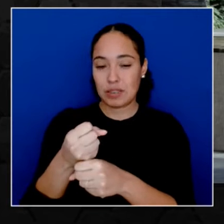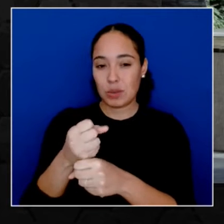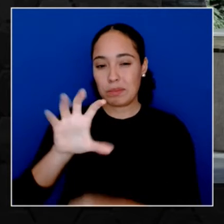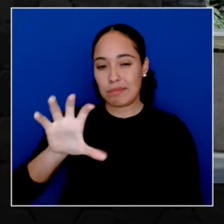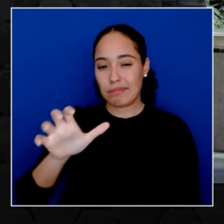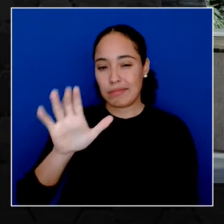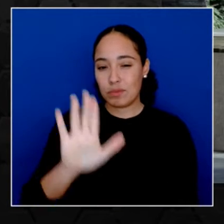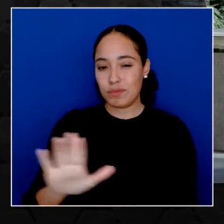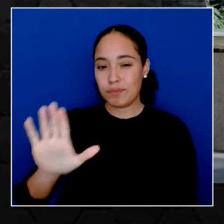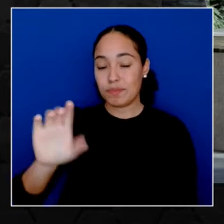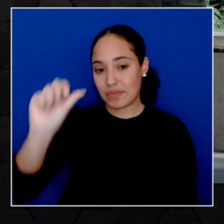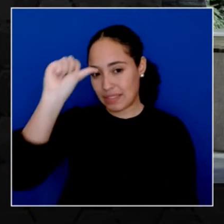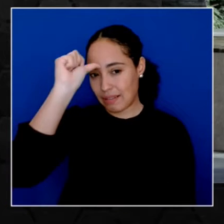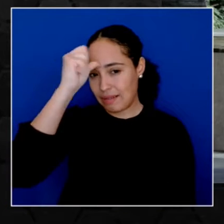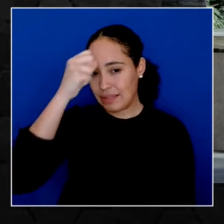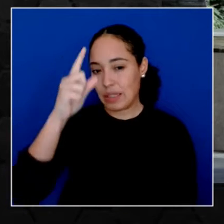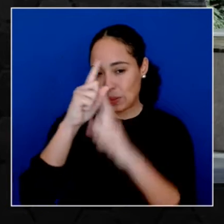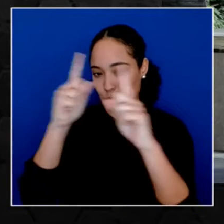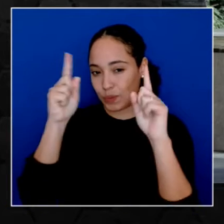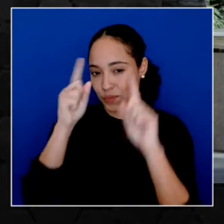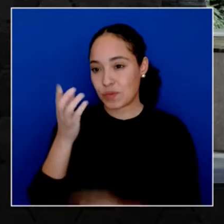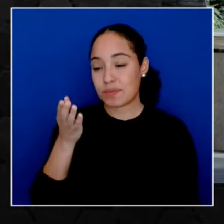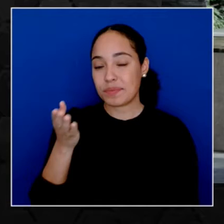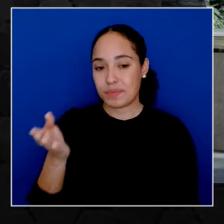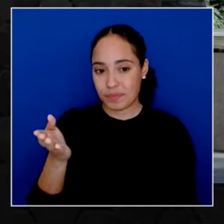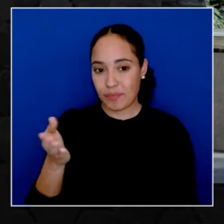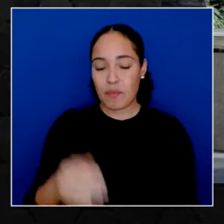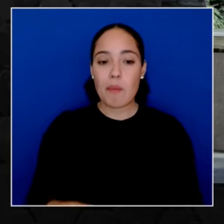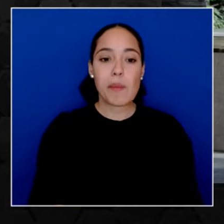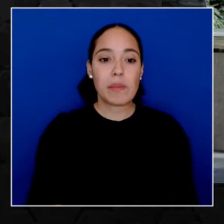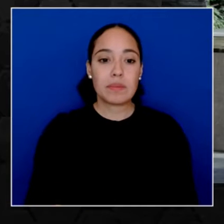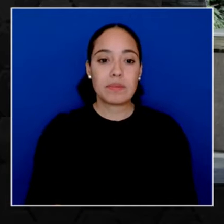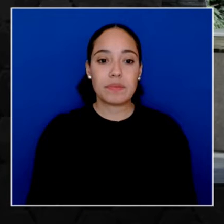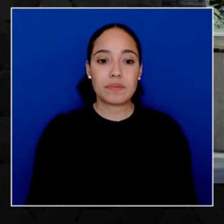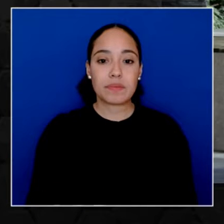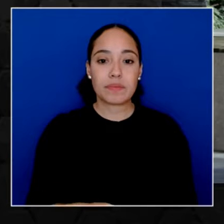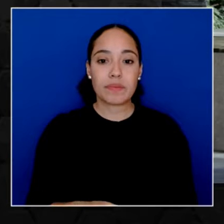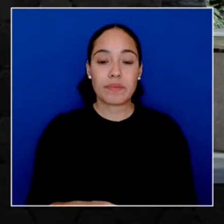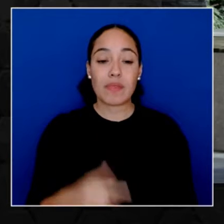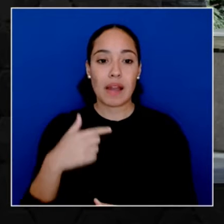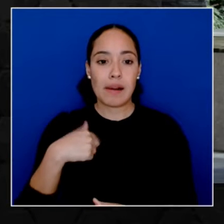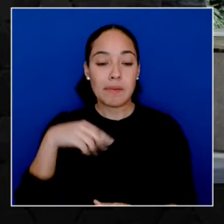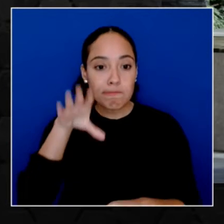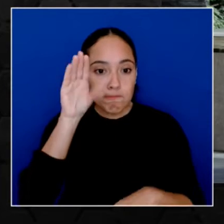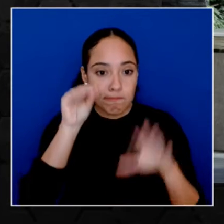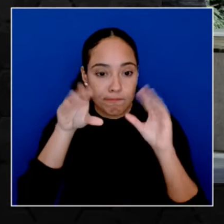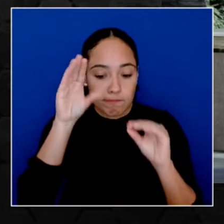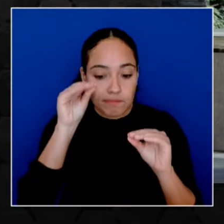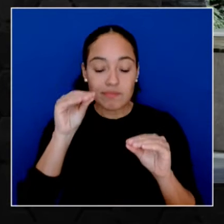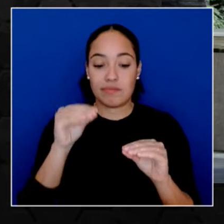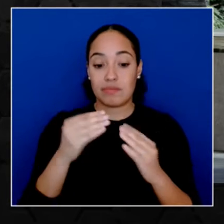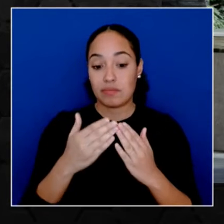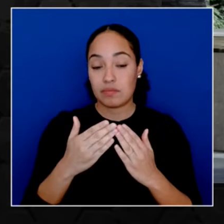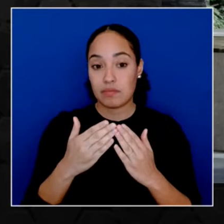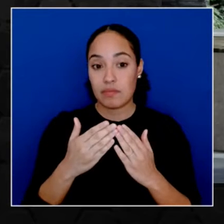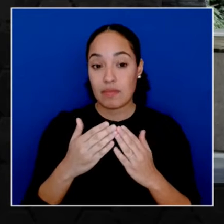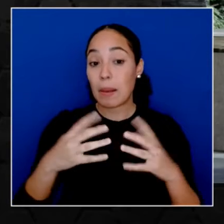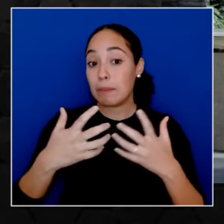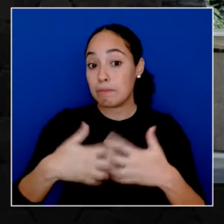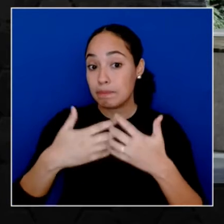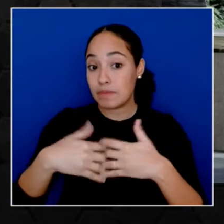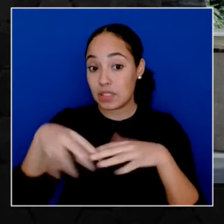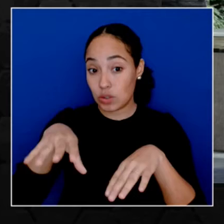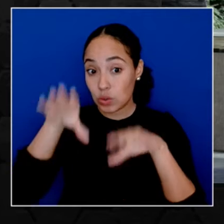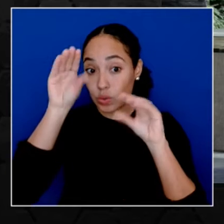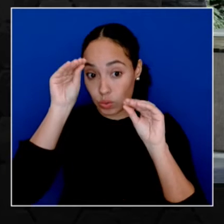researching about machine learning, especially computer vision. And that's what I'm fascinated by the most. And I also